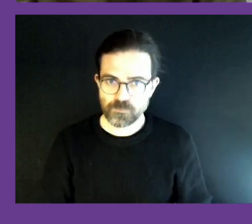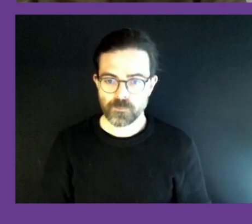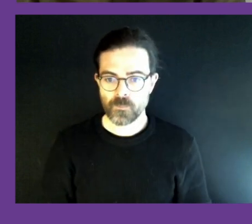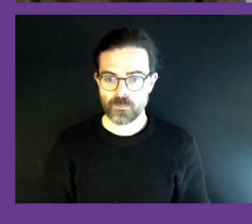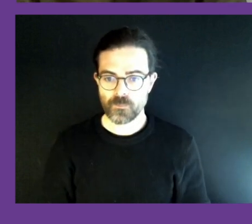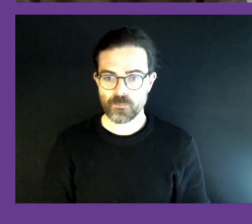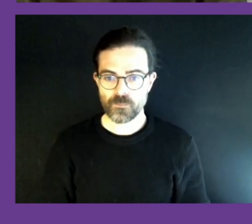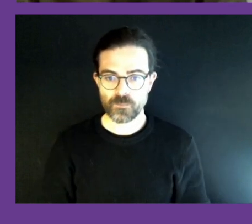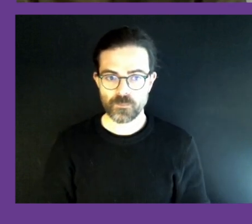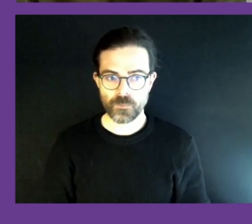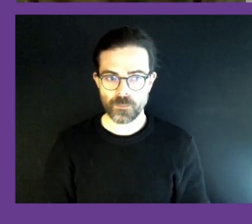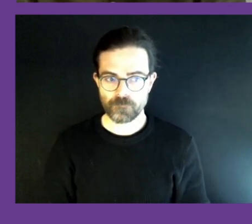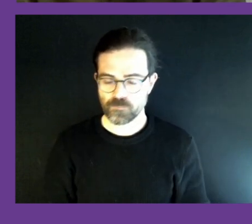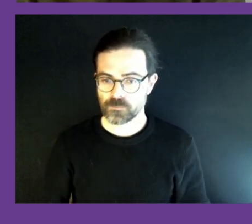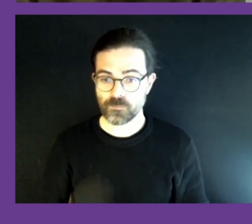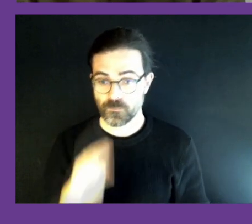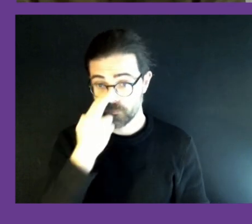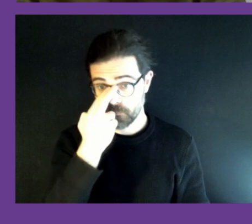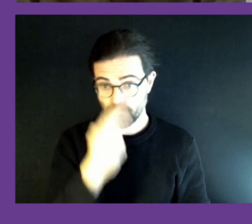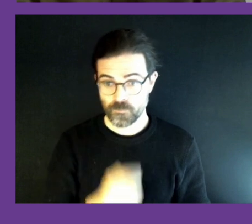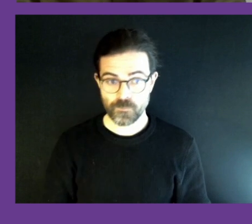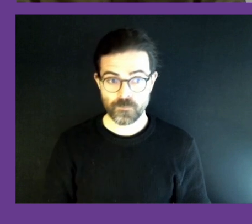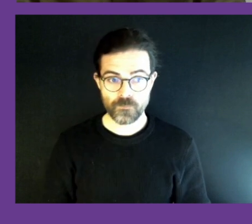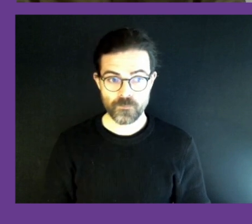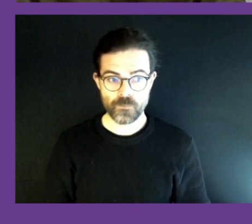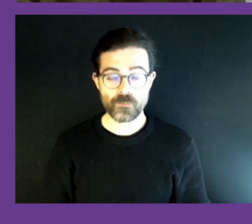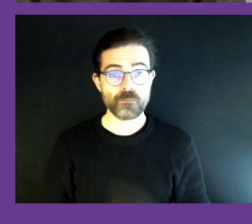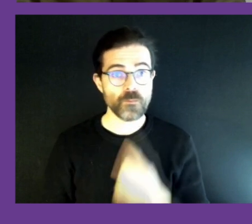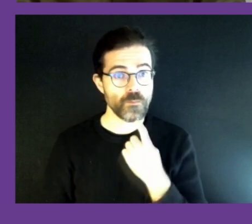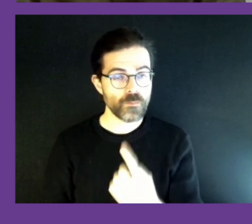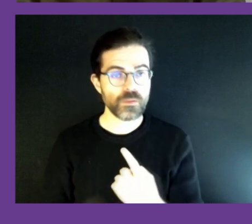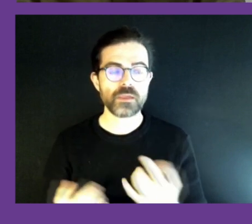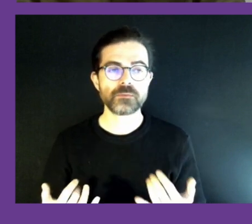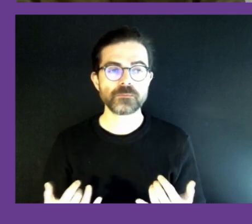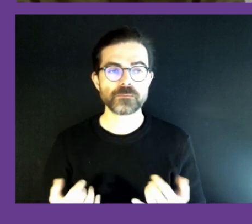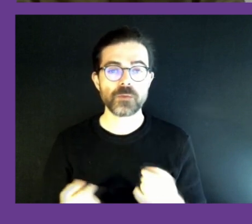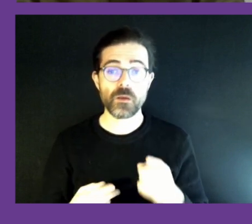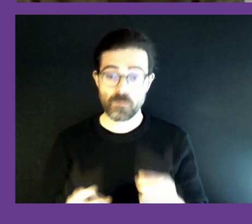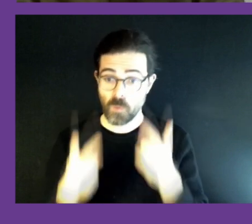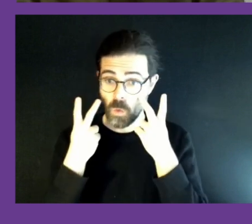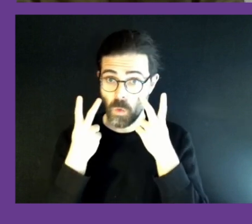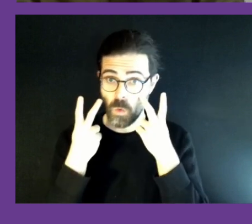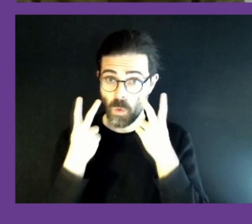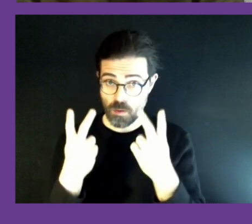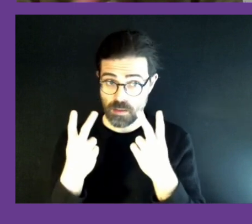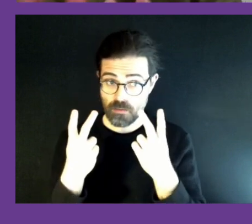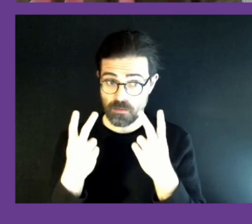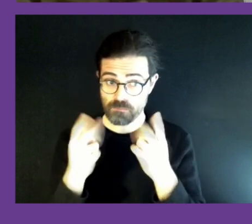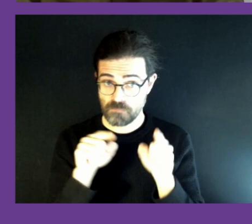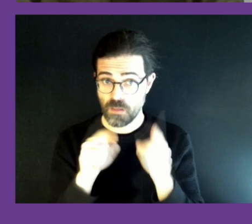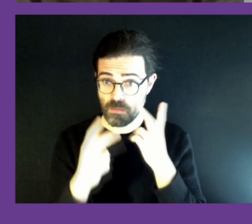Yes, regarding the events that I mentioned earlier, as you can see, they can be of